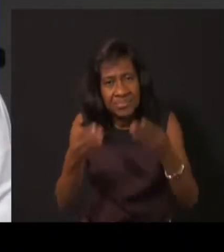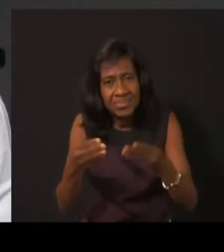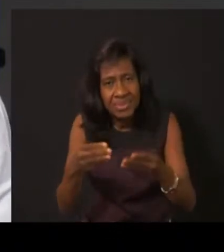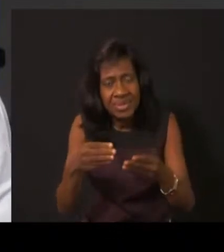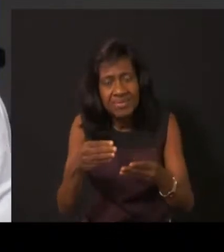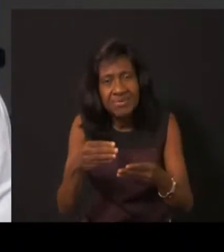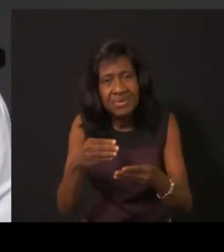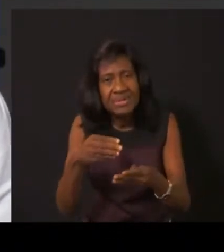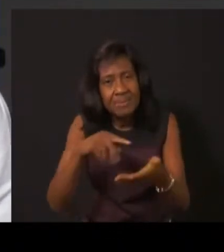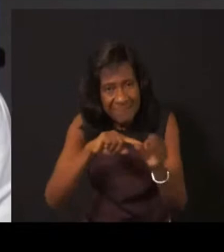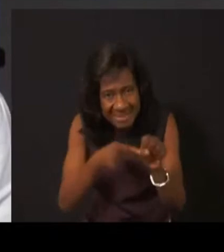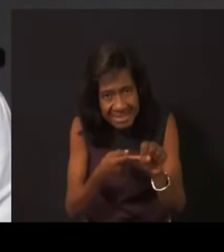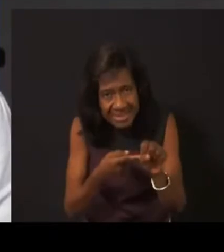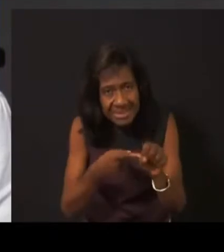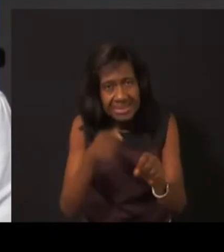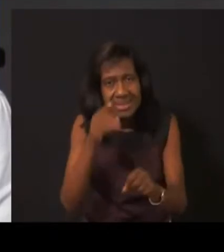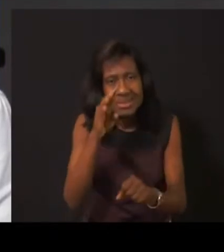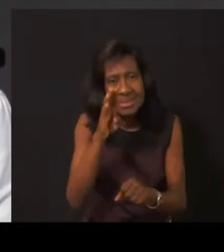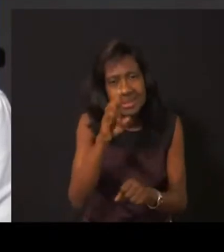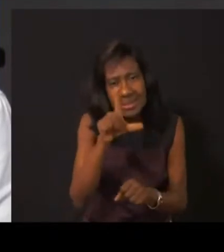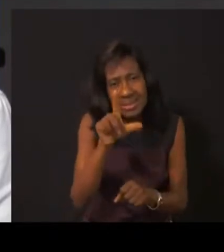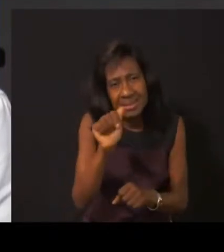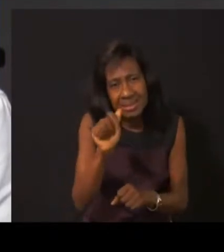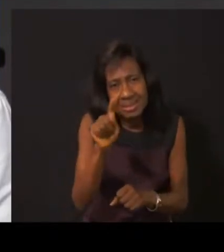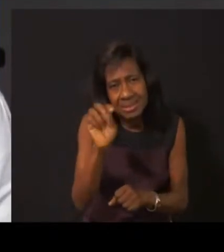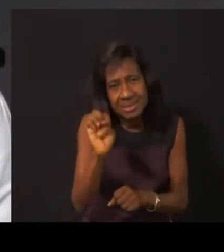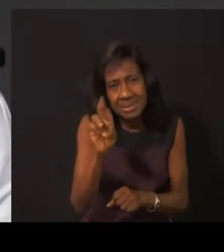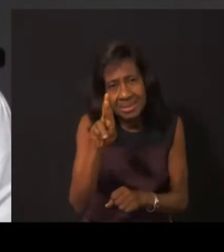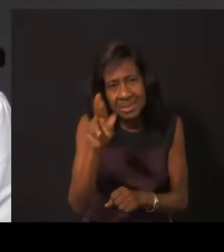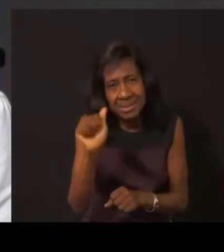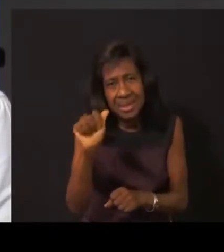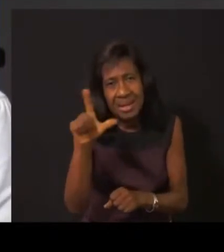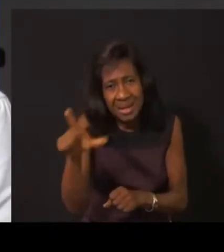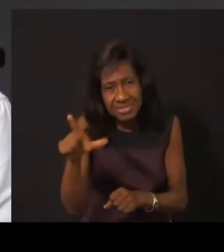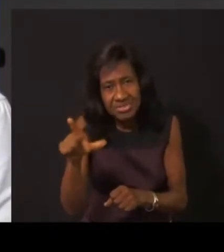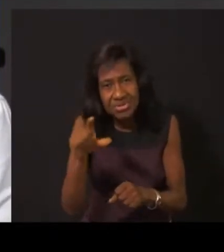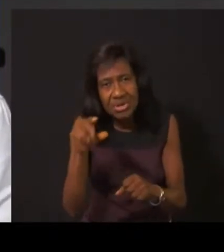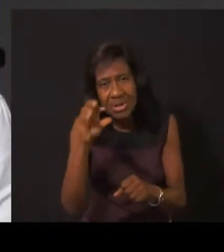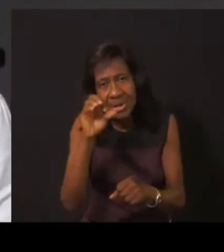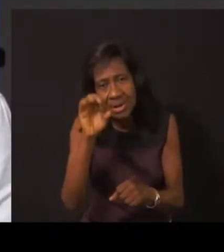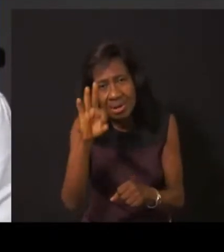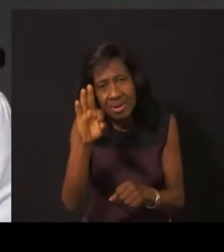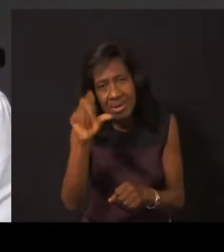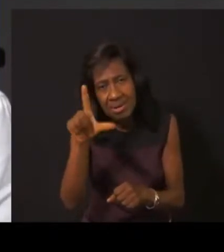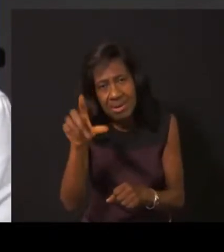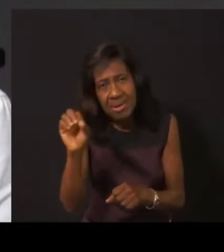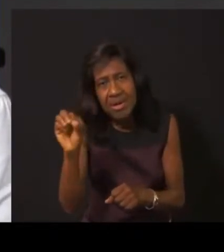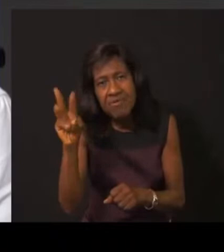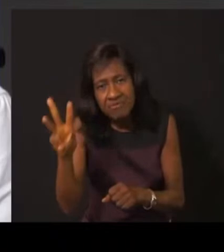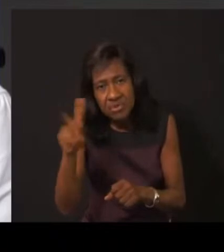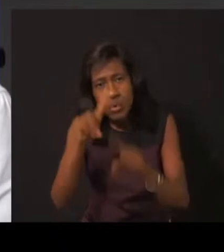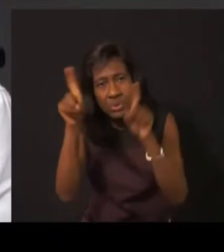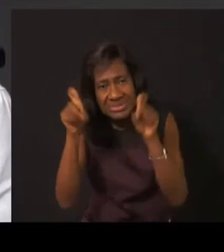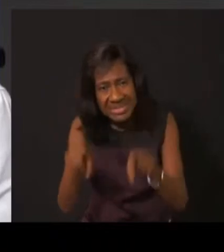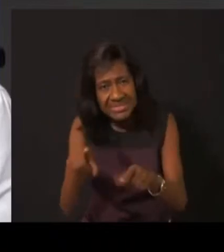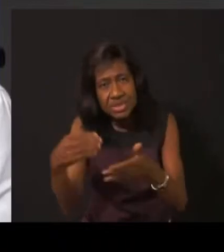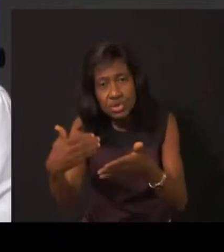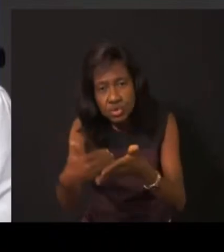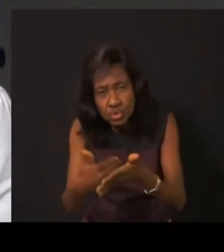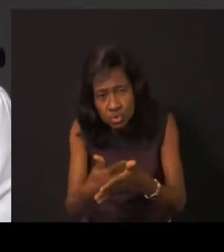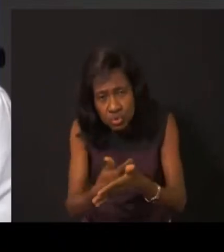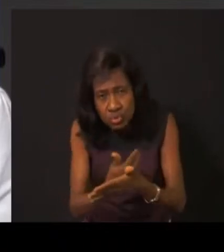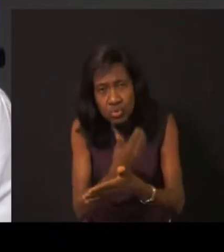policy related to this will be advised to the public in due course. It hasn't yet been finalized.